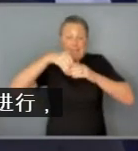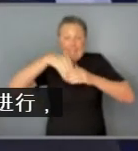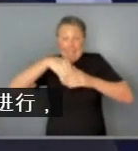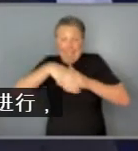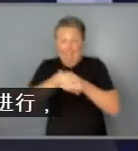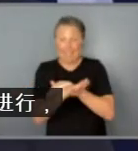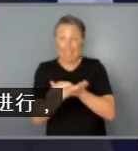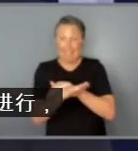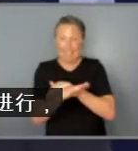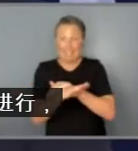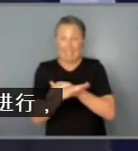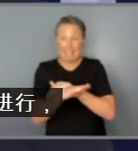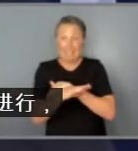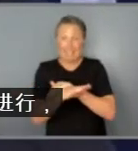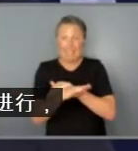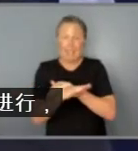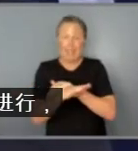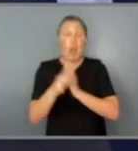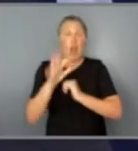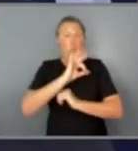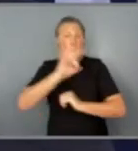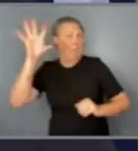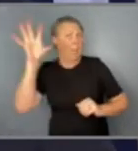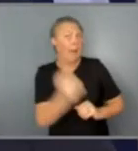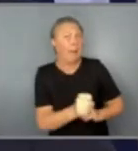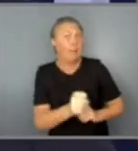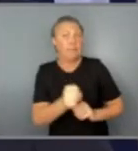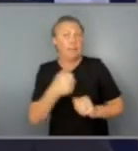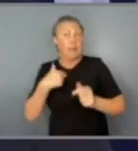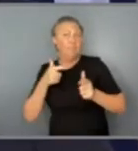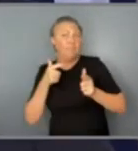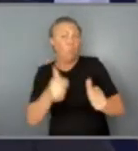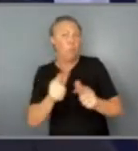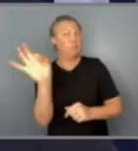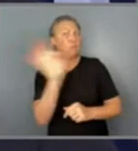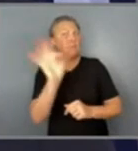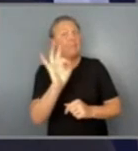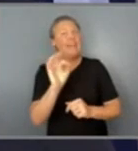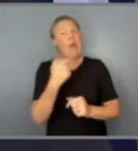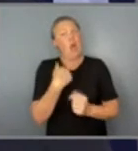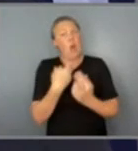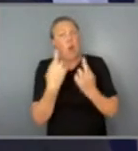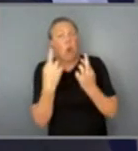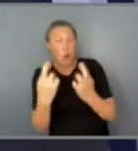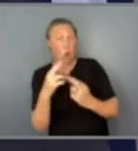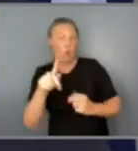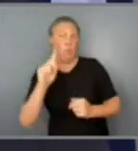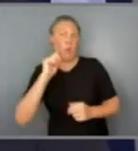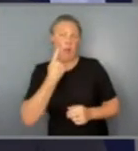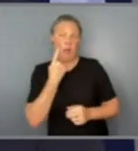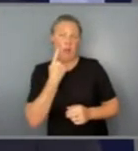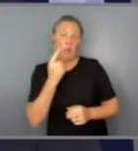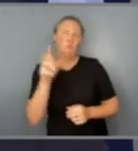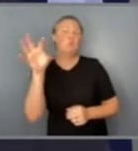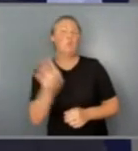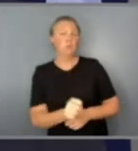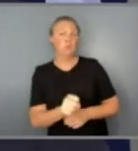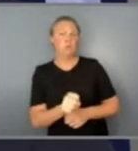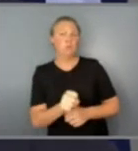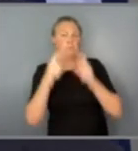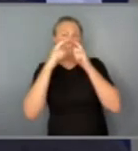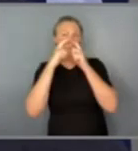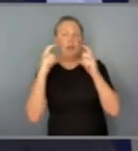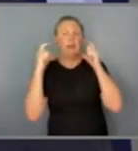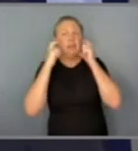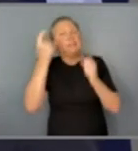course highly recommended. Whether it's mandated or not, that's what we should be doing. In the same way as we go into this